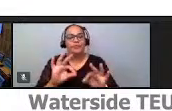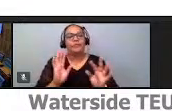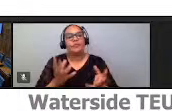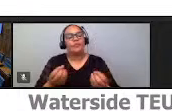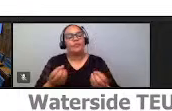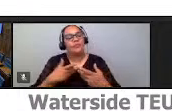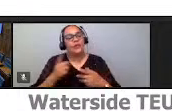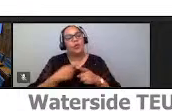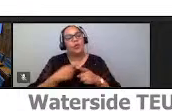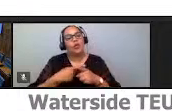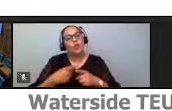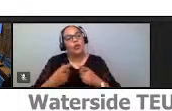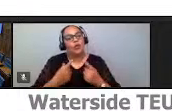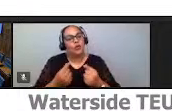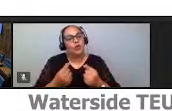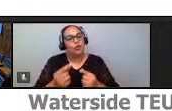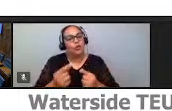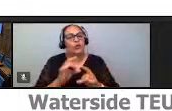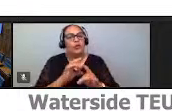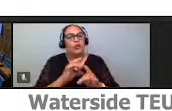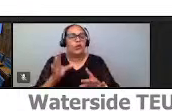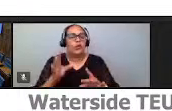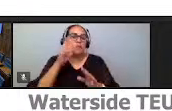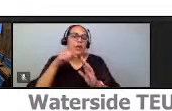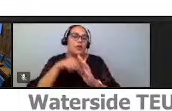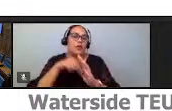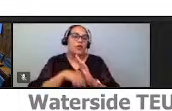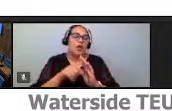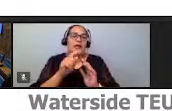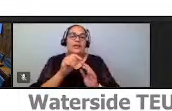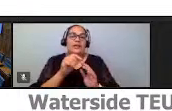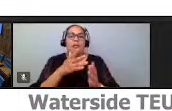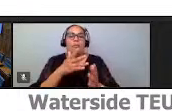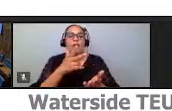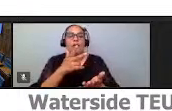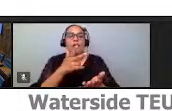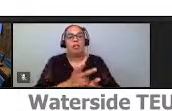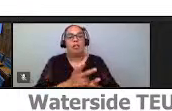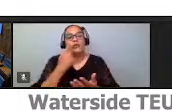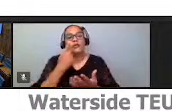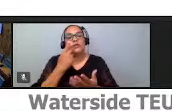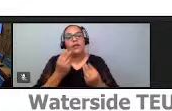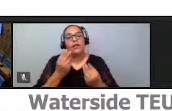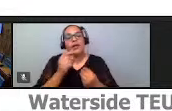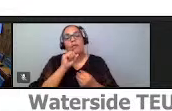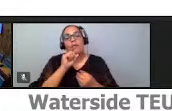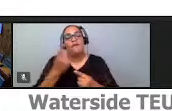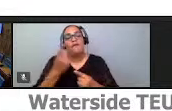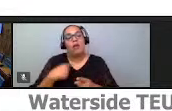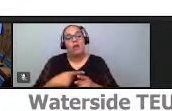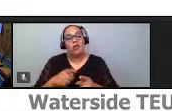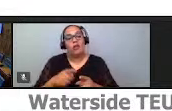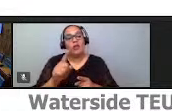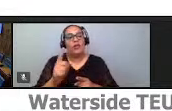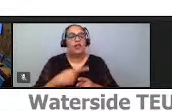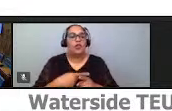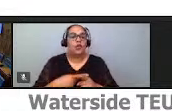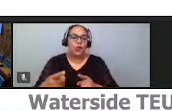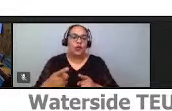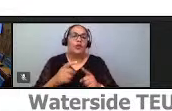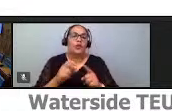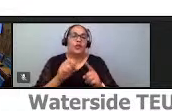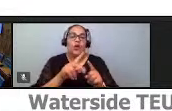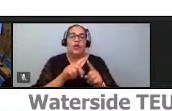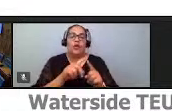weekly move this I'm starting with the main Container Terminal you can see the figures that we moved for last week this is the week the 12th to the 18th of